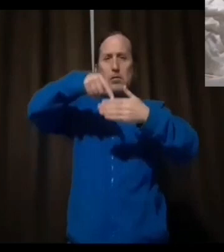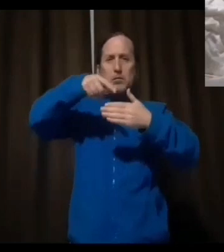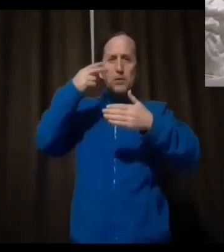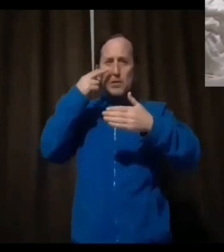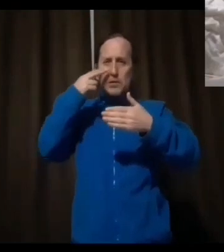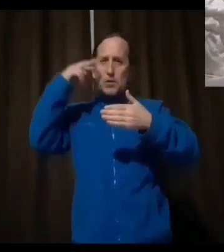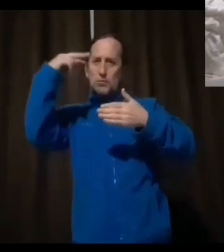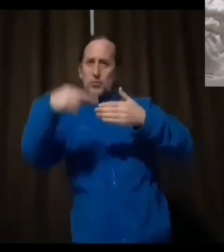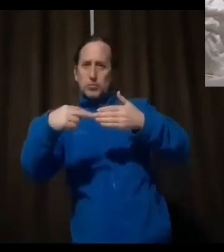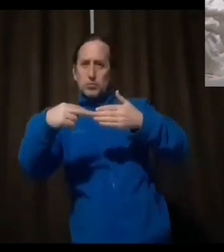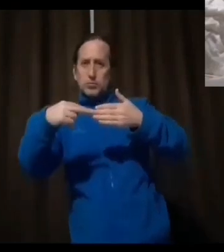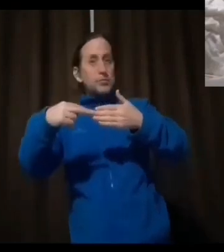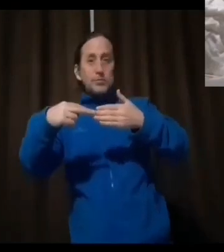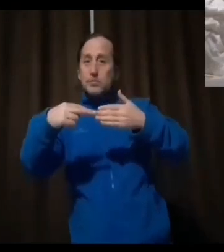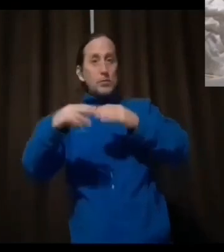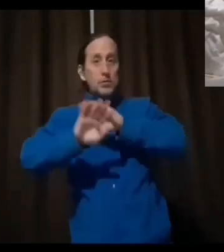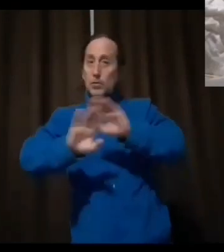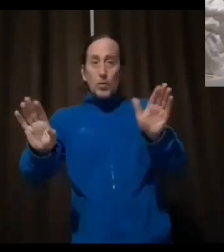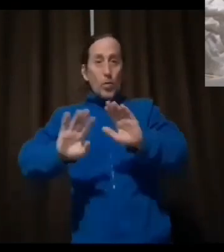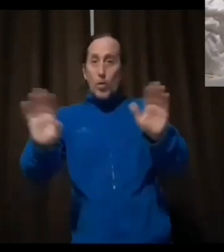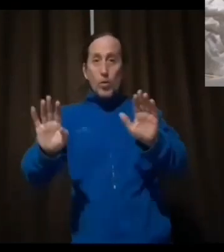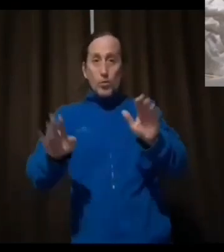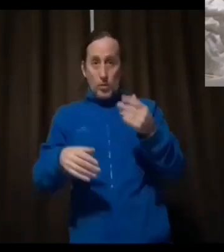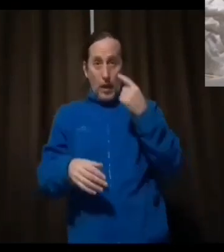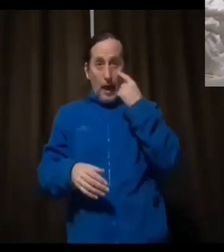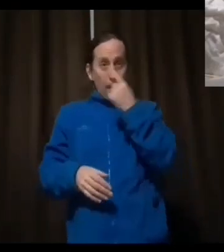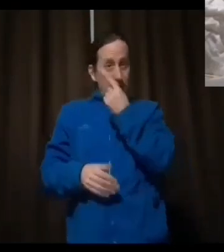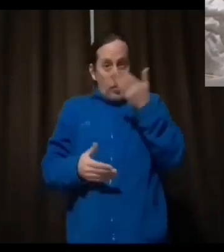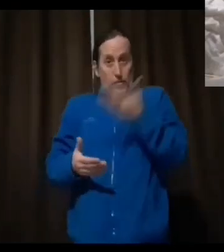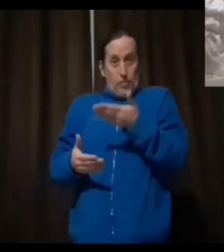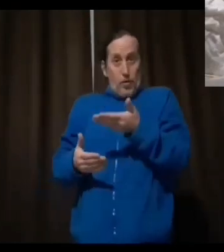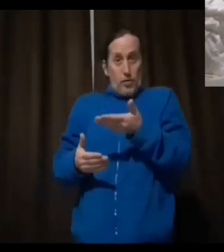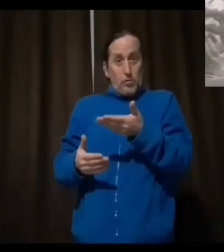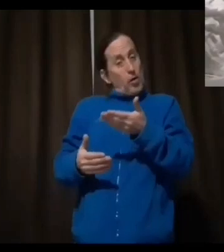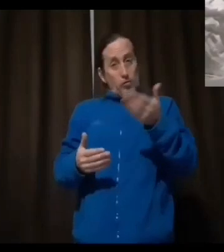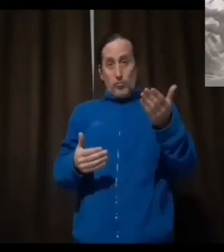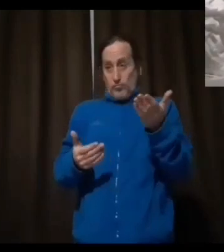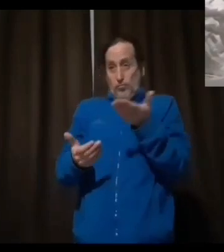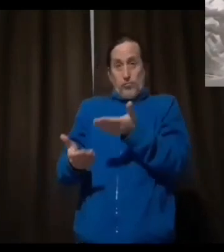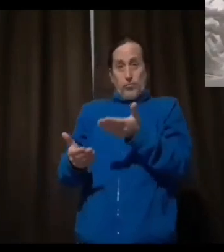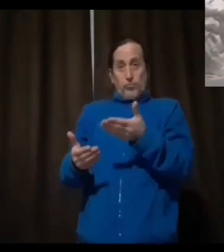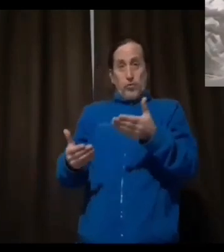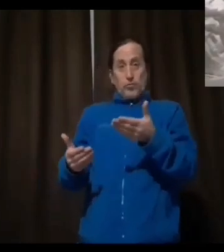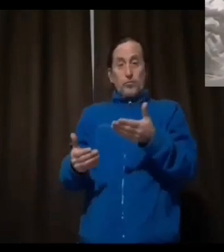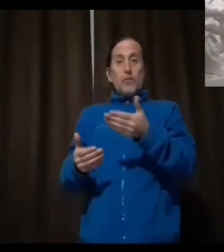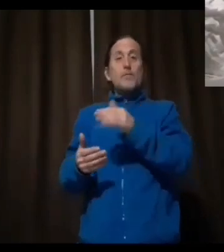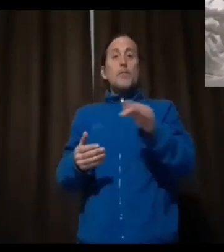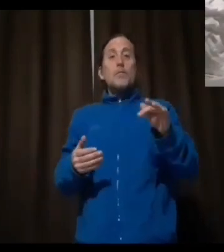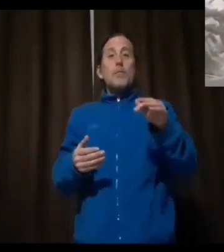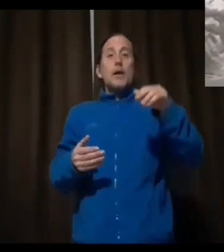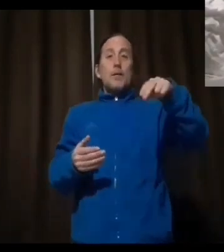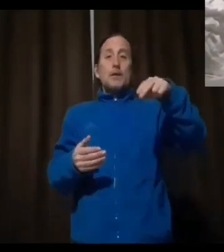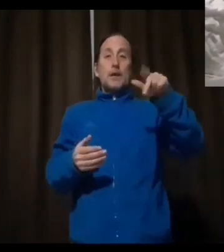evidence from Nebraska Lincoln and from the which way experiment that's explained in the video on YouTube by the lecturer